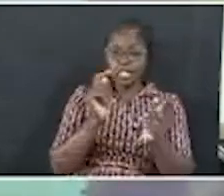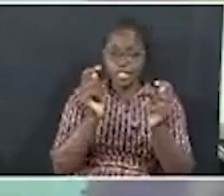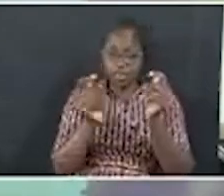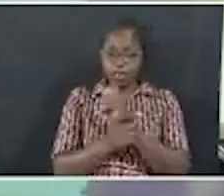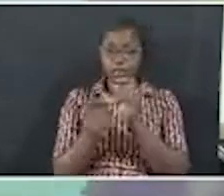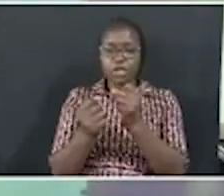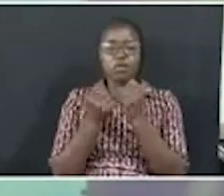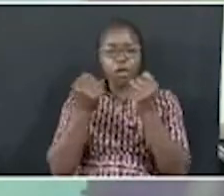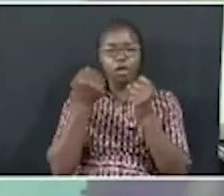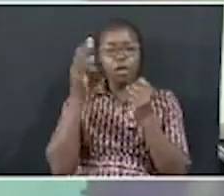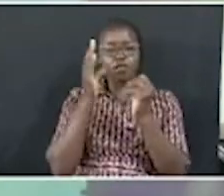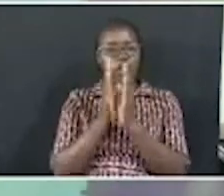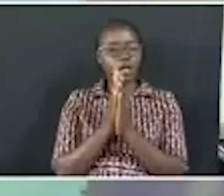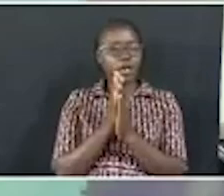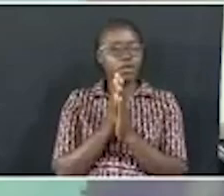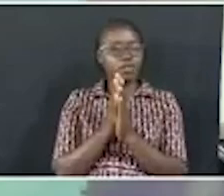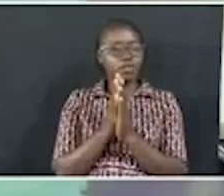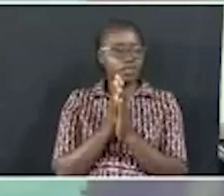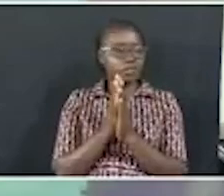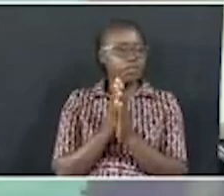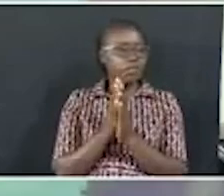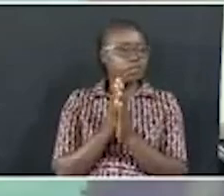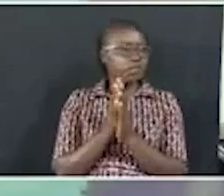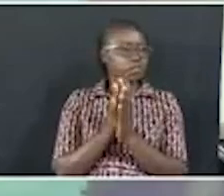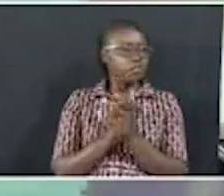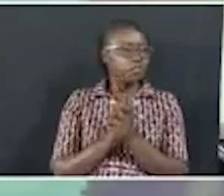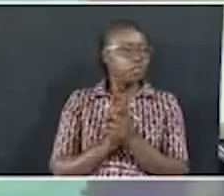Transforming power of prayer.